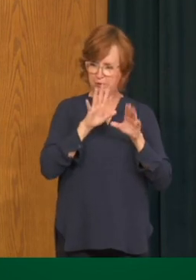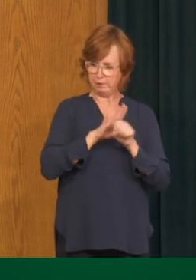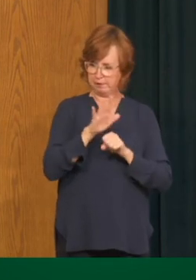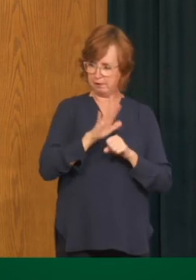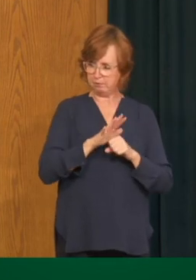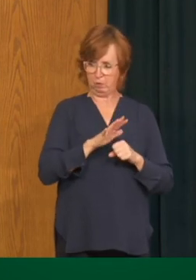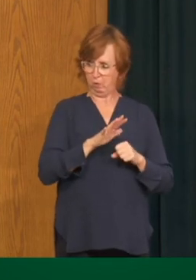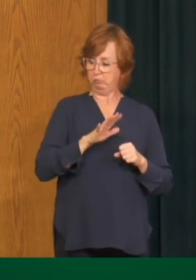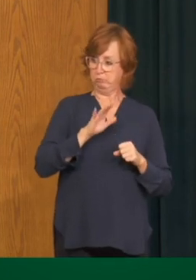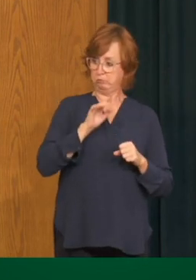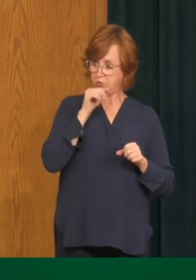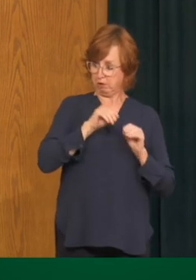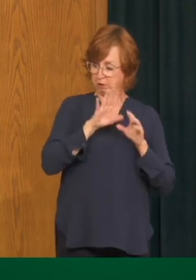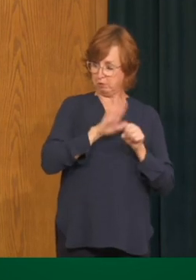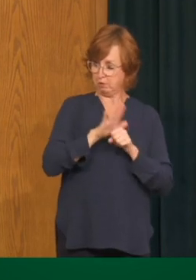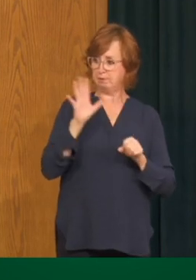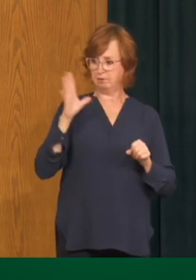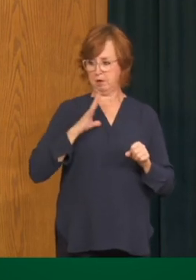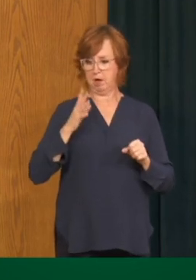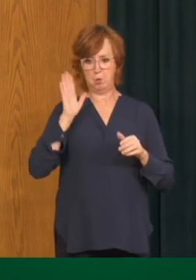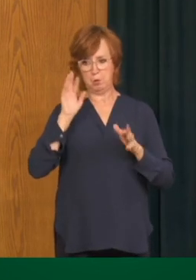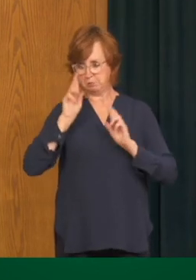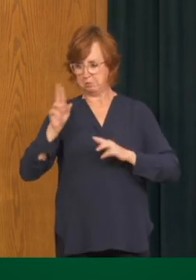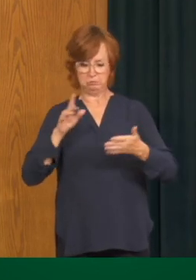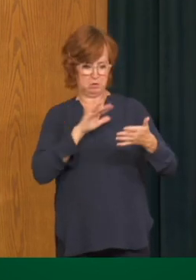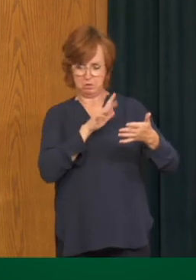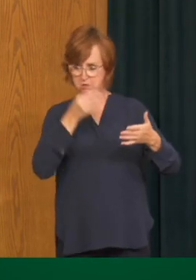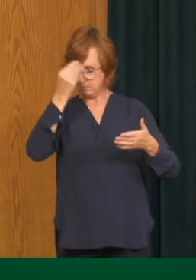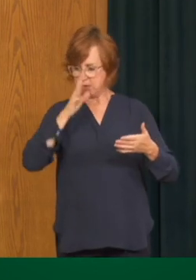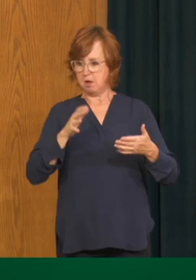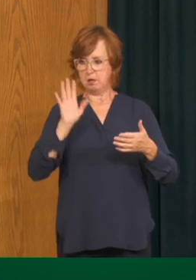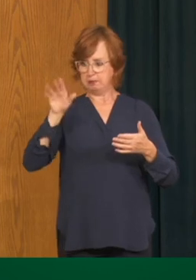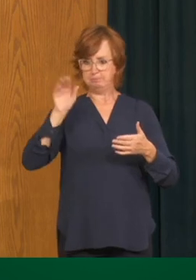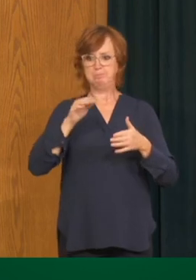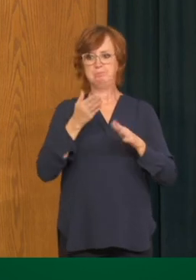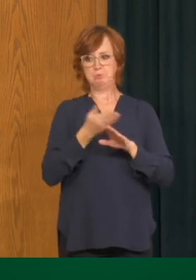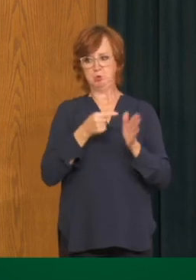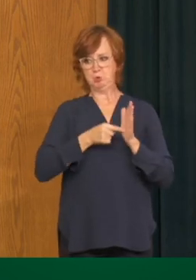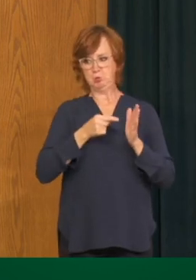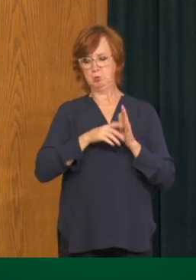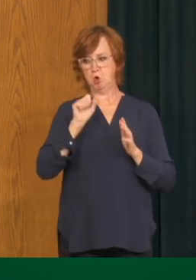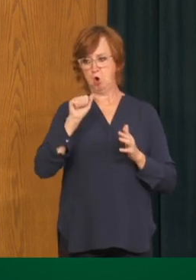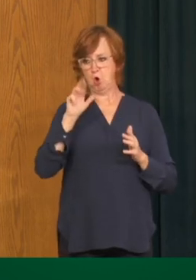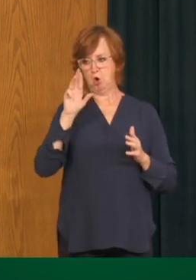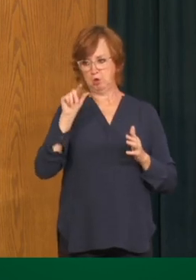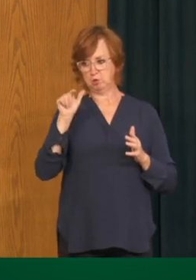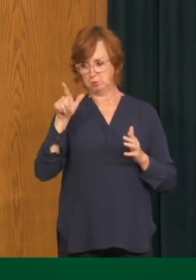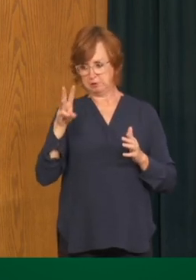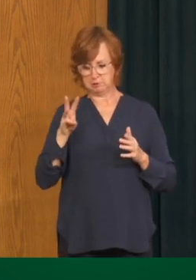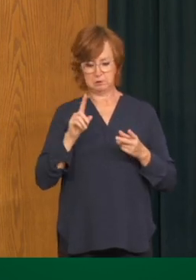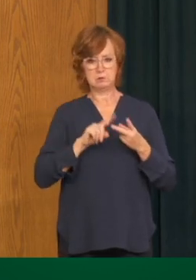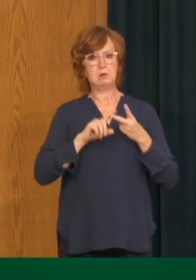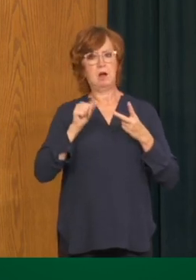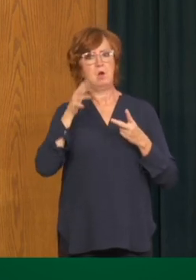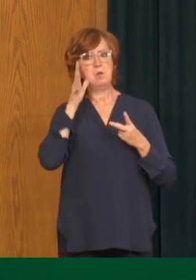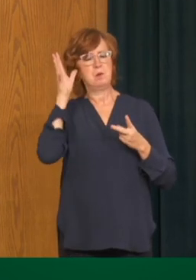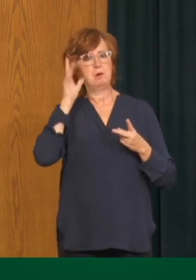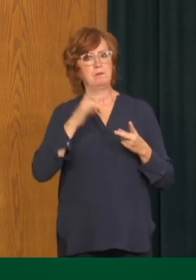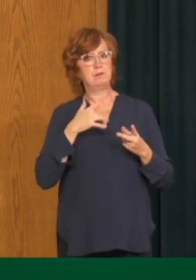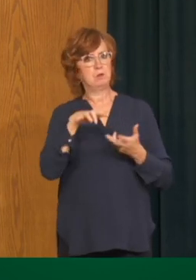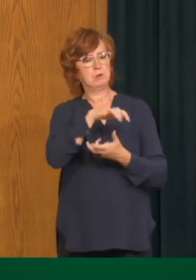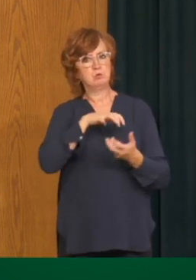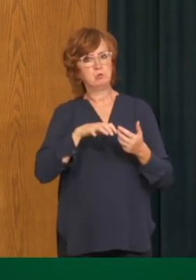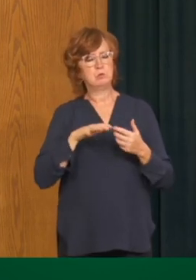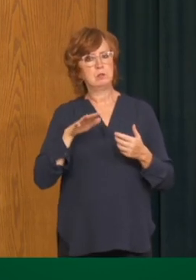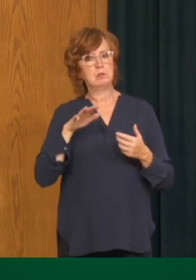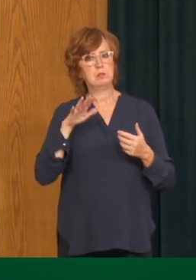clarity that they will have their operational plans from their school divisions by August the 26th. The clarity around the start date for their school, September